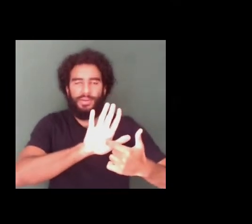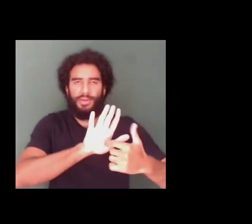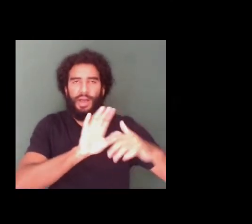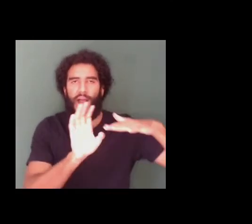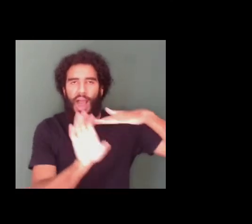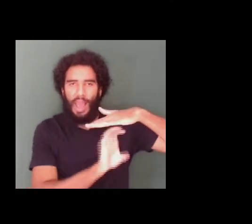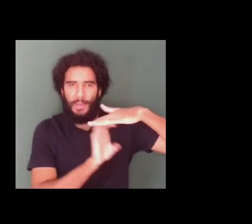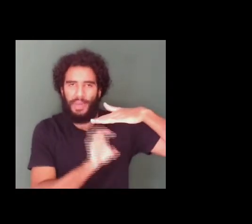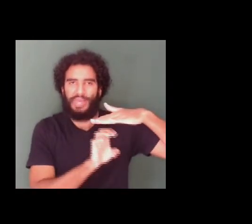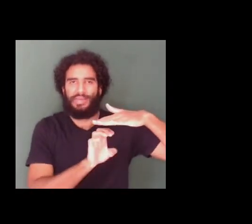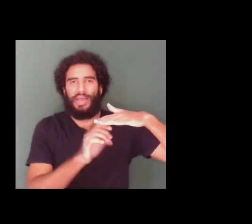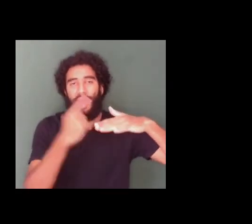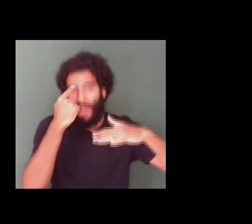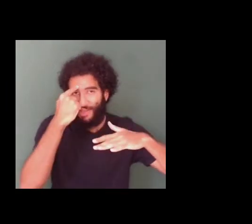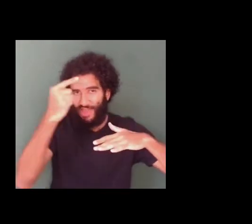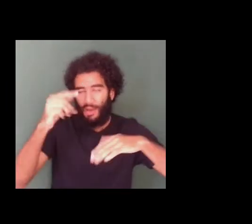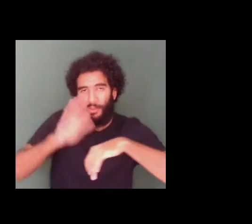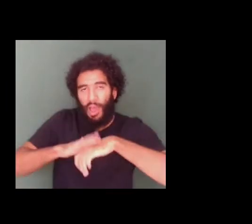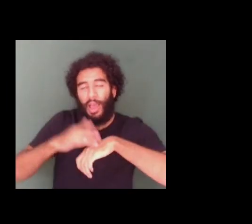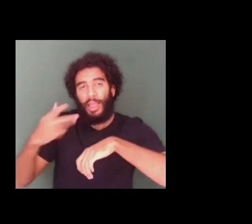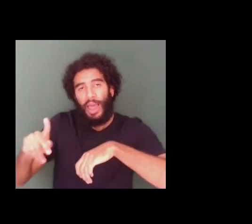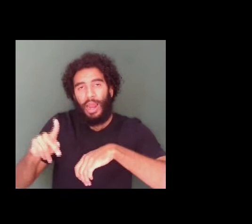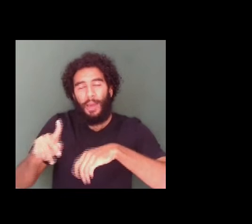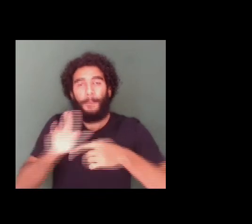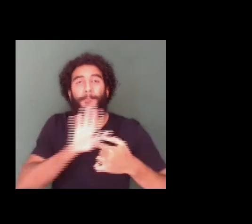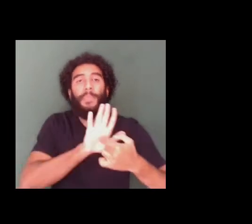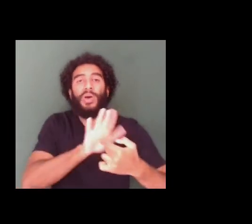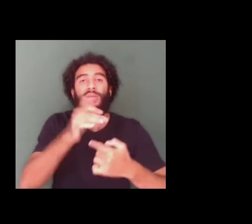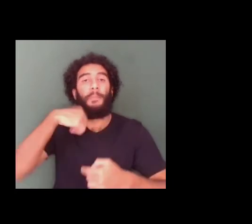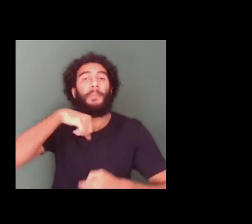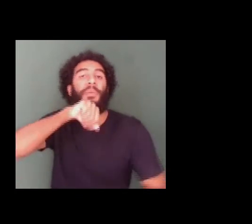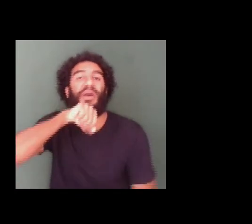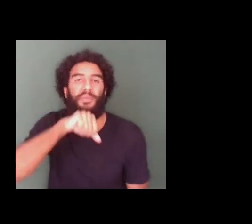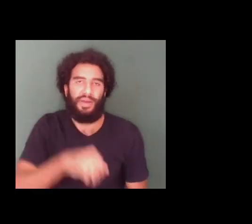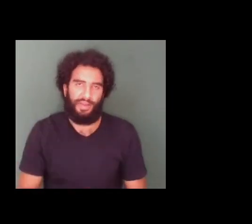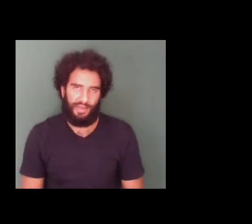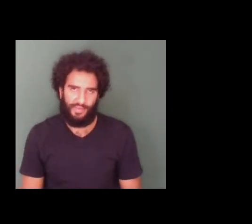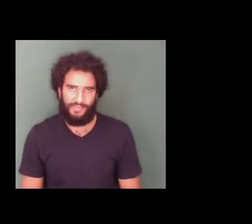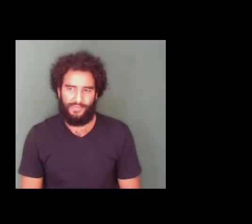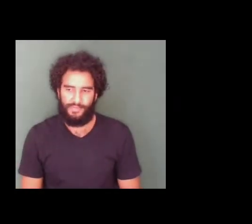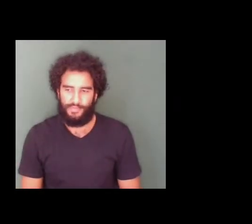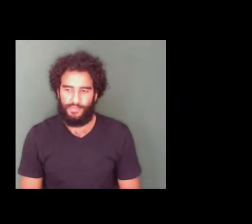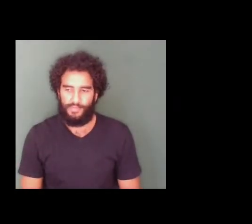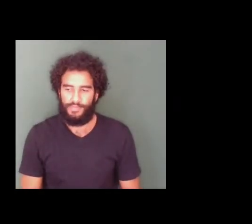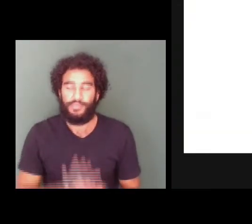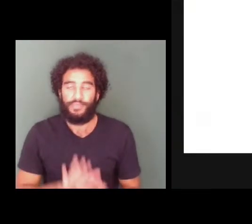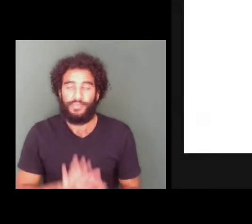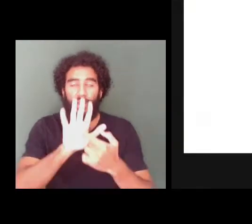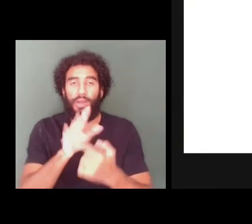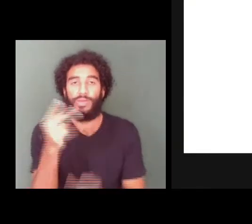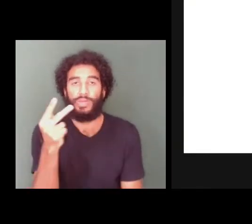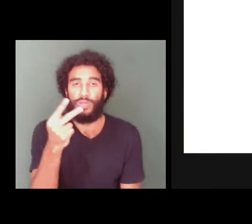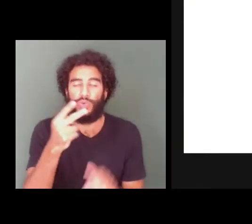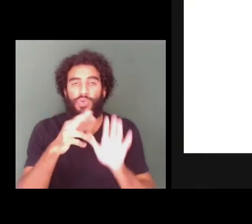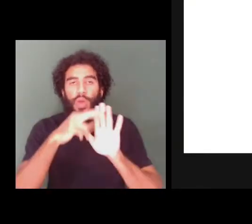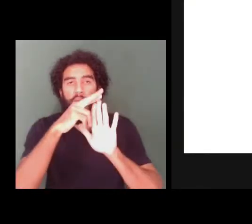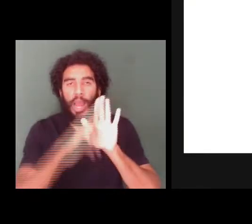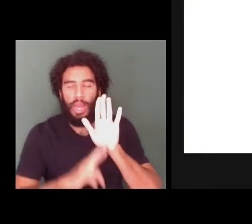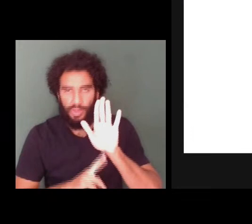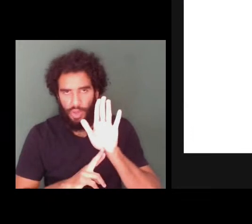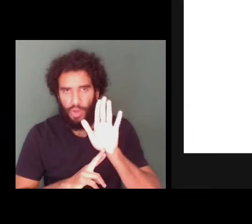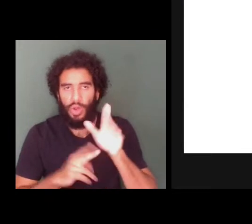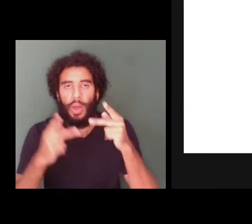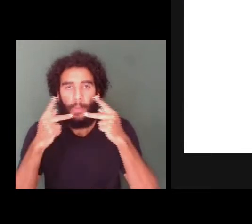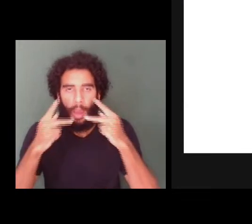Let me move on to the second report about digital marketing that we know is a growing issue for how this marketing is happening around